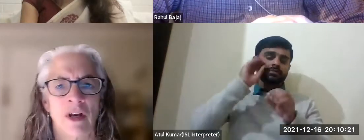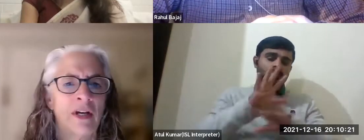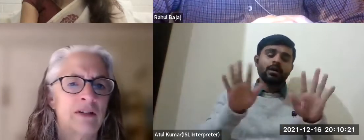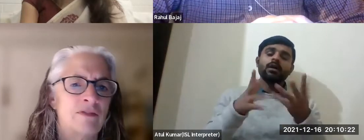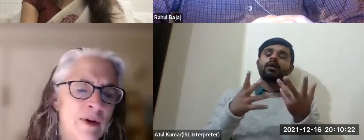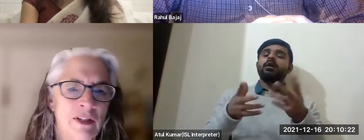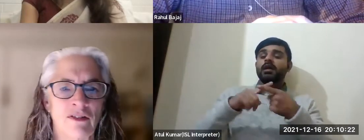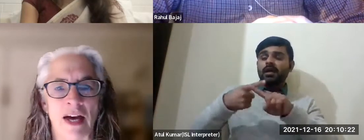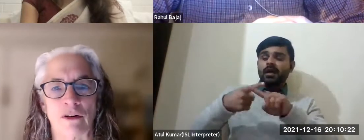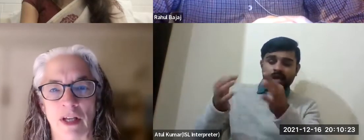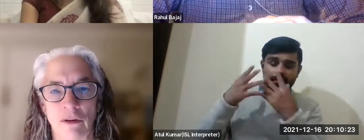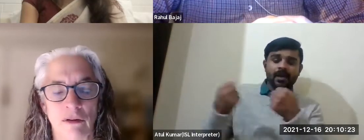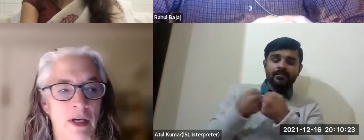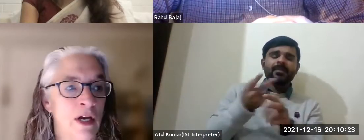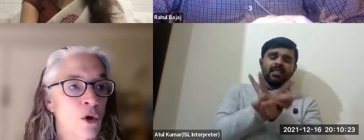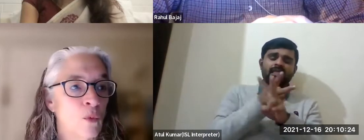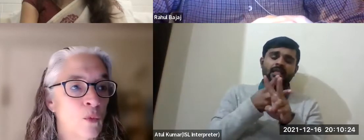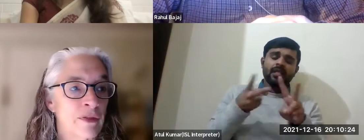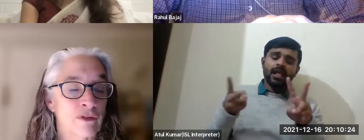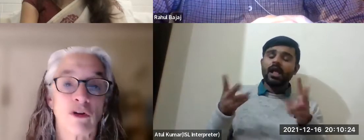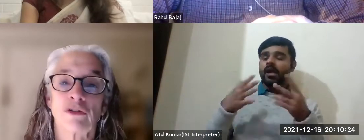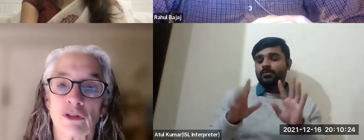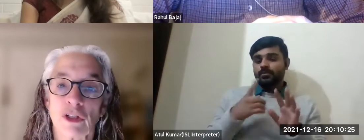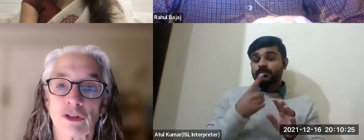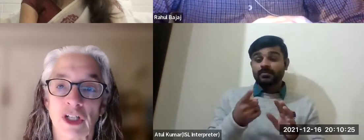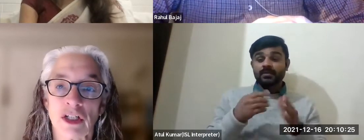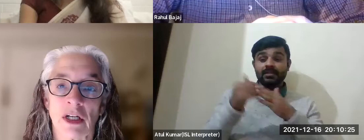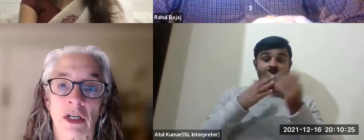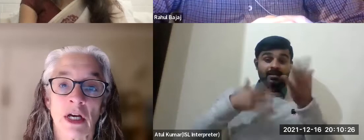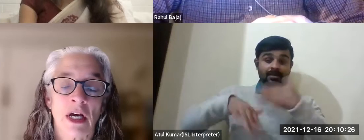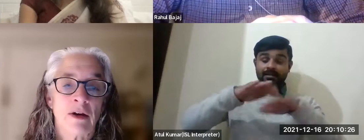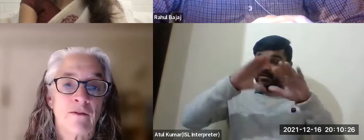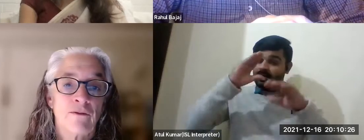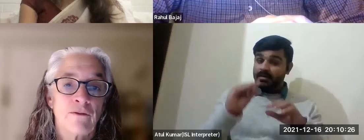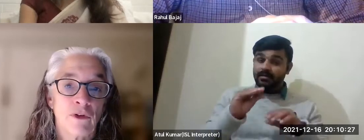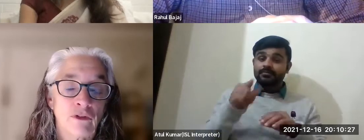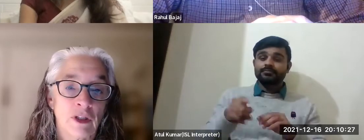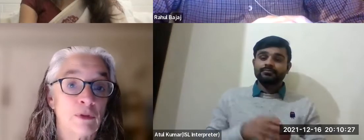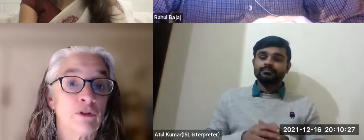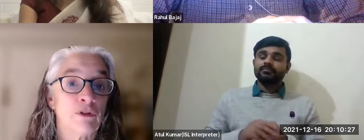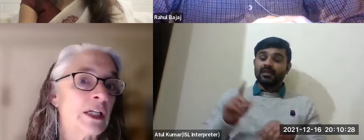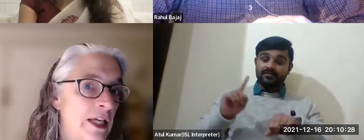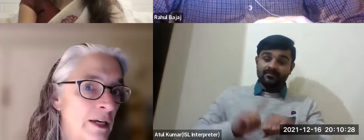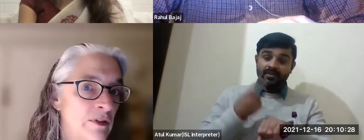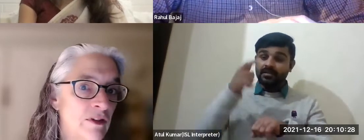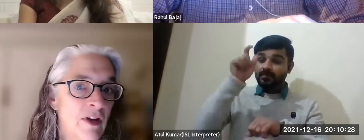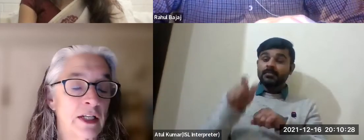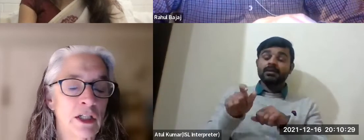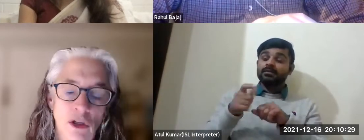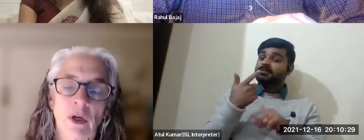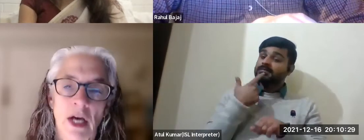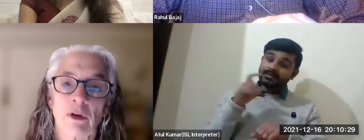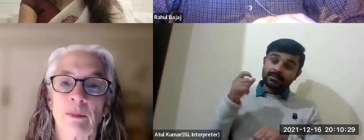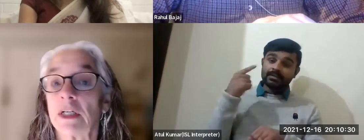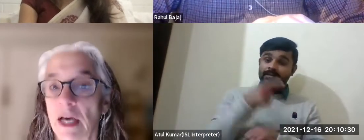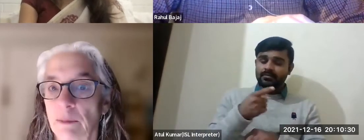experts, to fight about this, that, or the other thing. With structured negotiation, first, the person with the claim is deciding, you